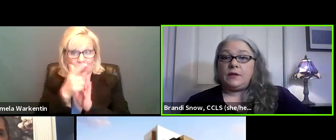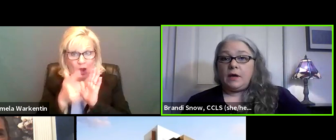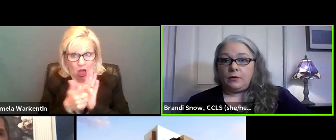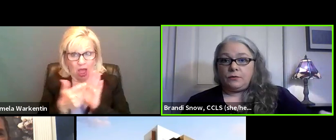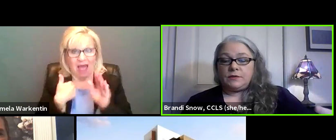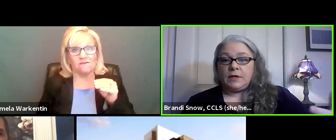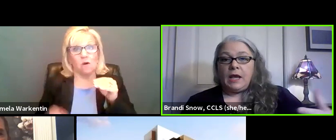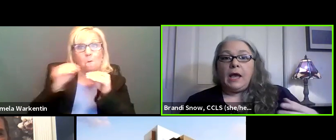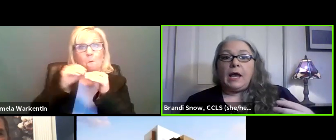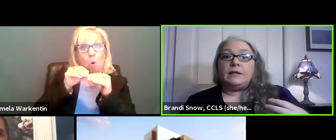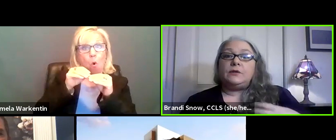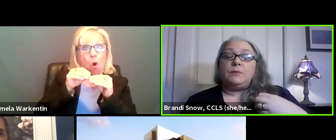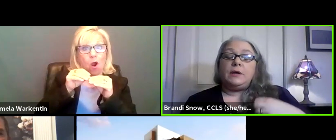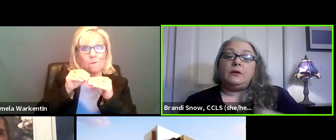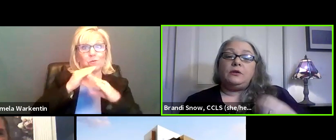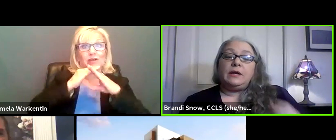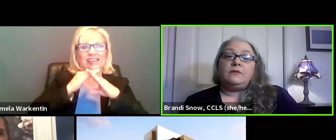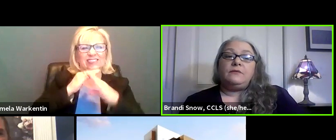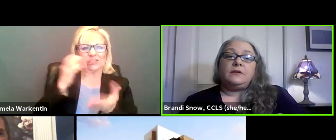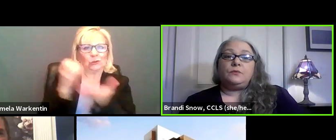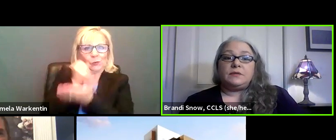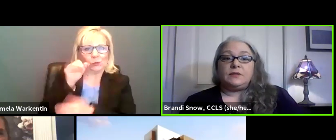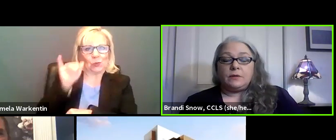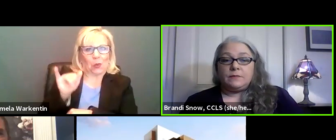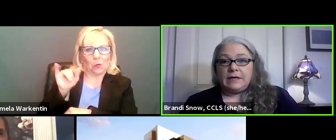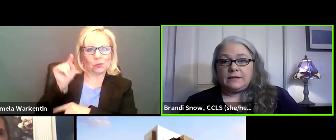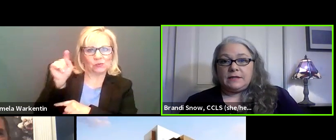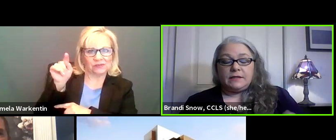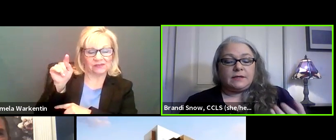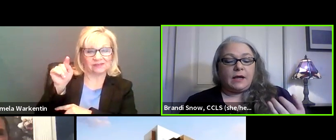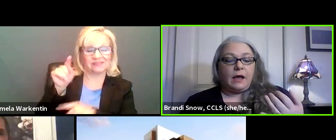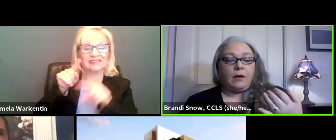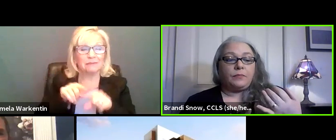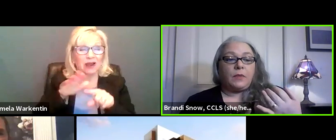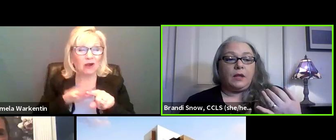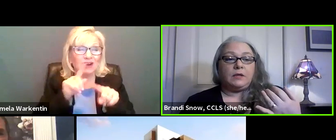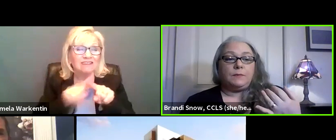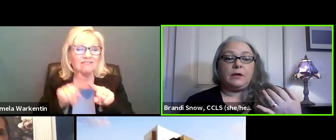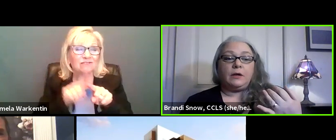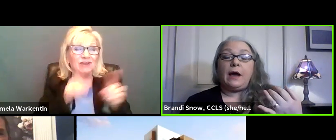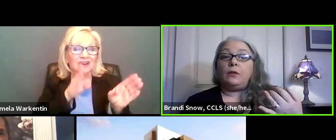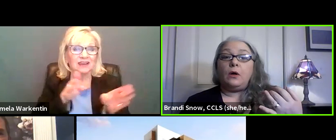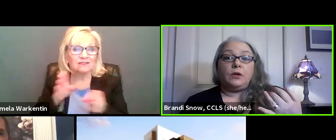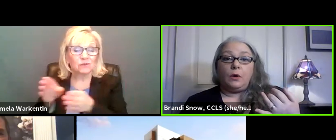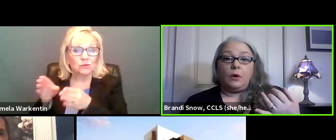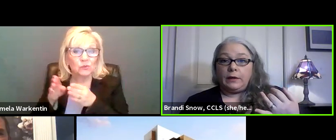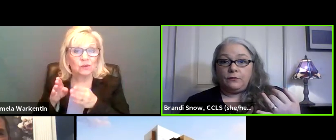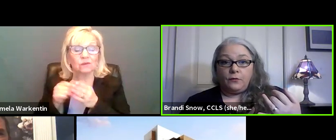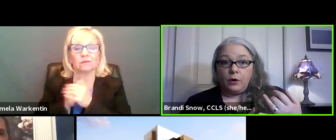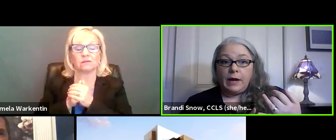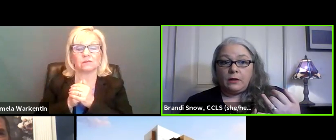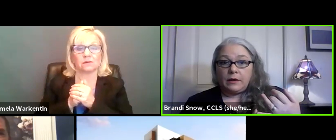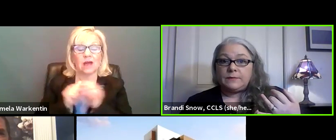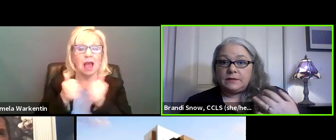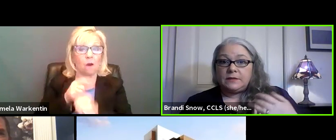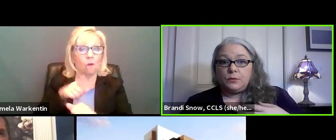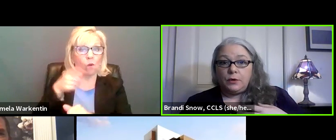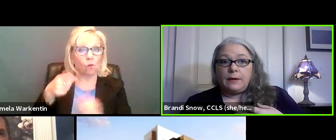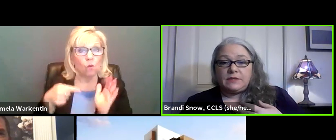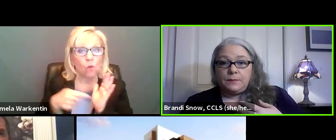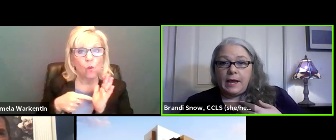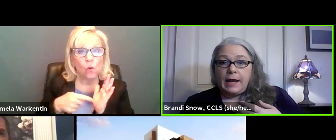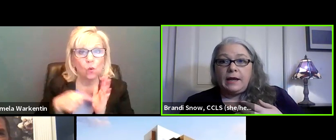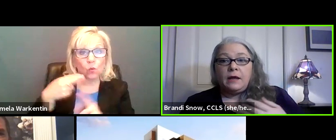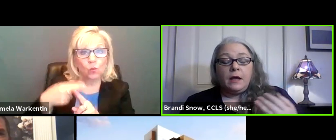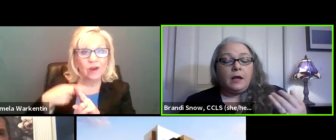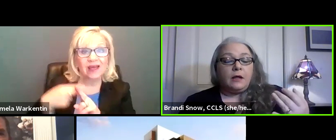tenant can use those. And so depending on your individual circumstances, depending on how long you owe rent for, how long it's been since you were